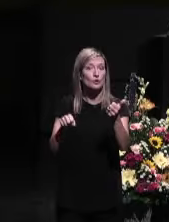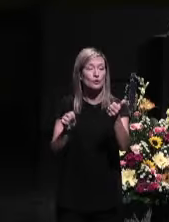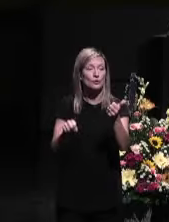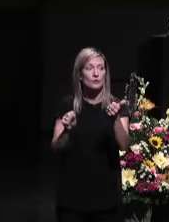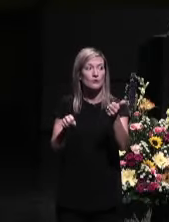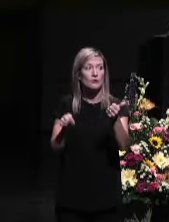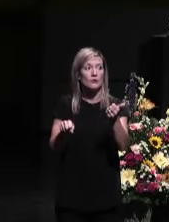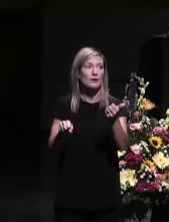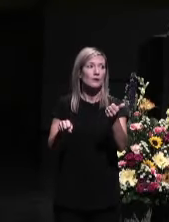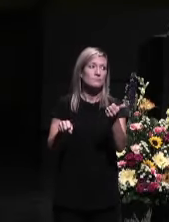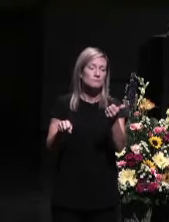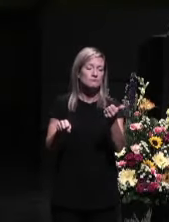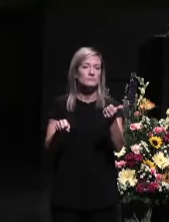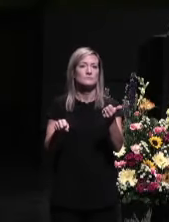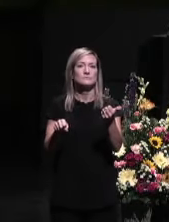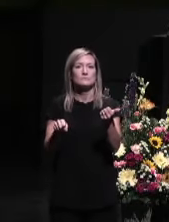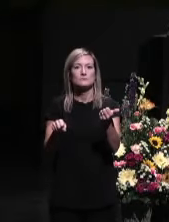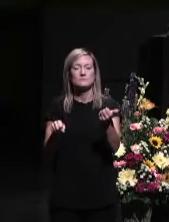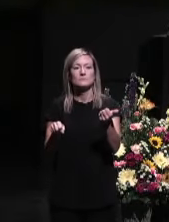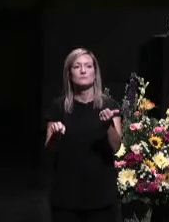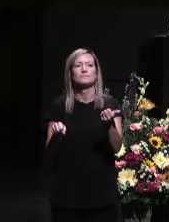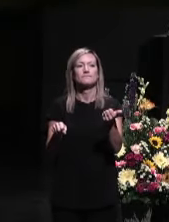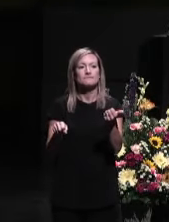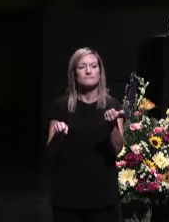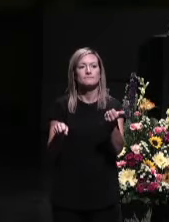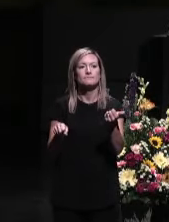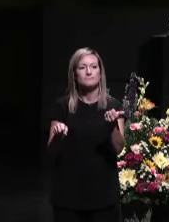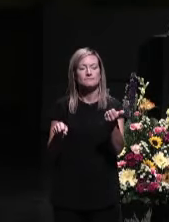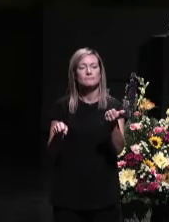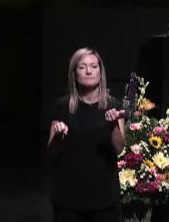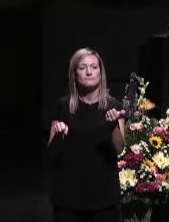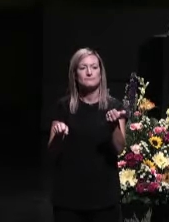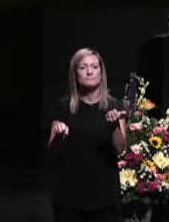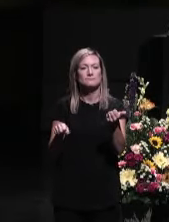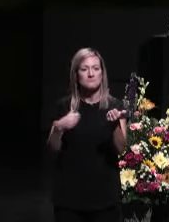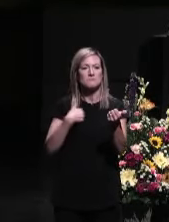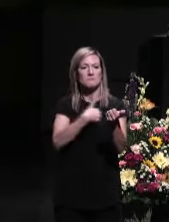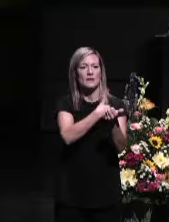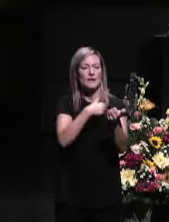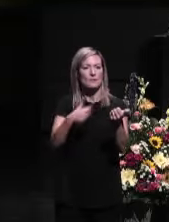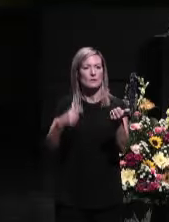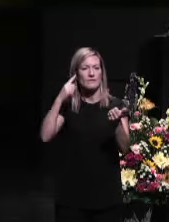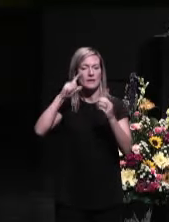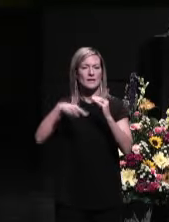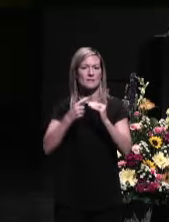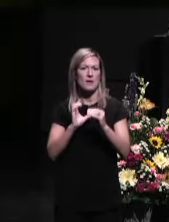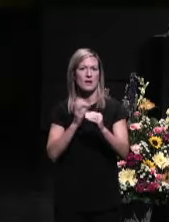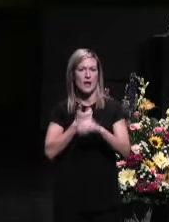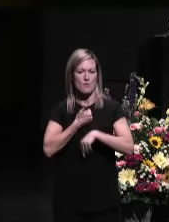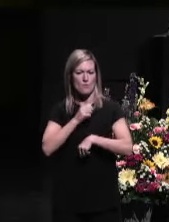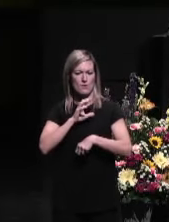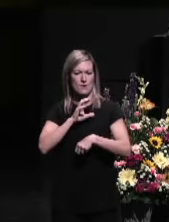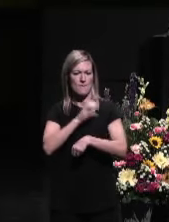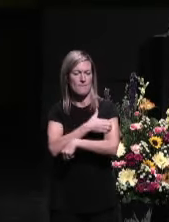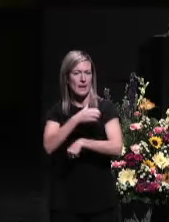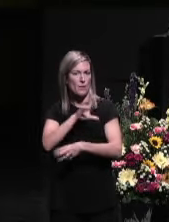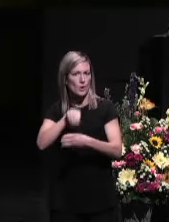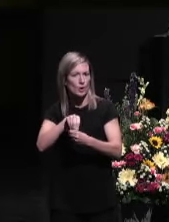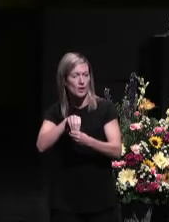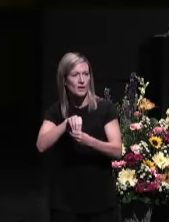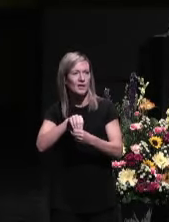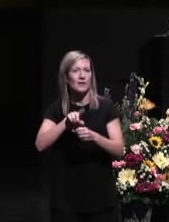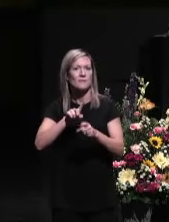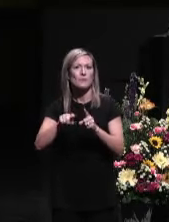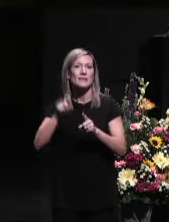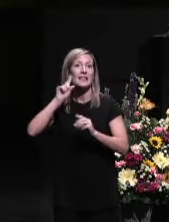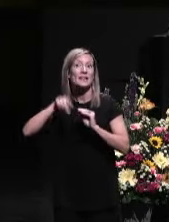And we kind of, in a sense, sort of can paralyze ourselves and our own power. But it's also clear that we're not looking at other